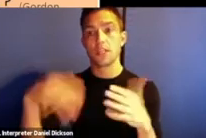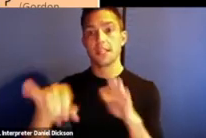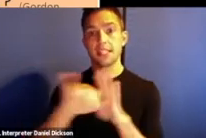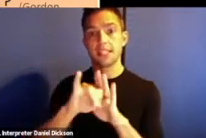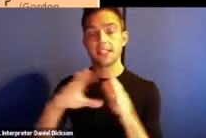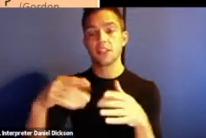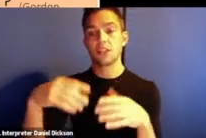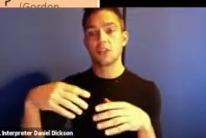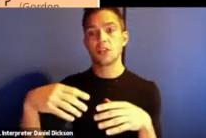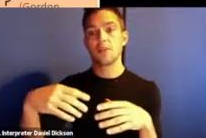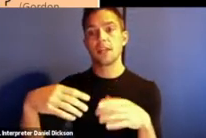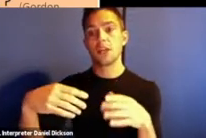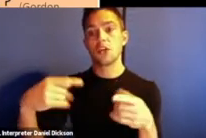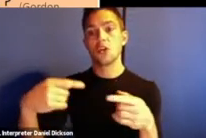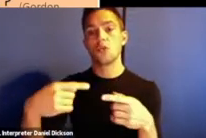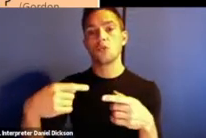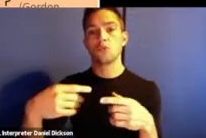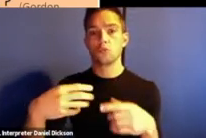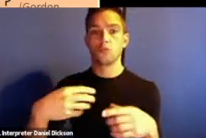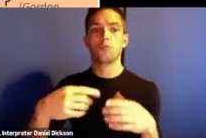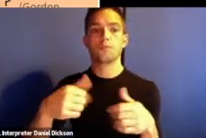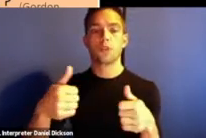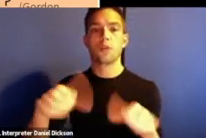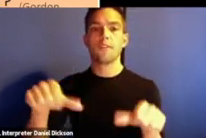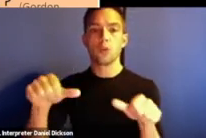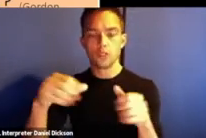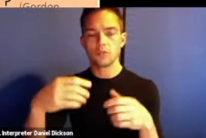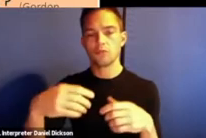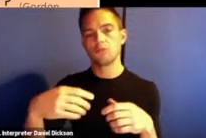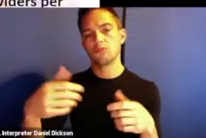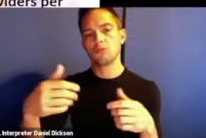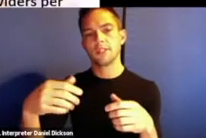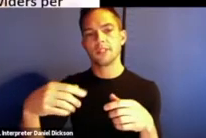and refined right now. Next slide.